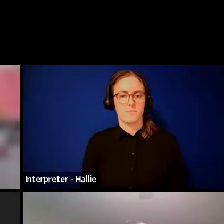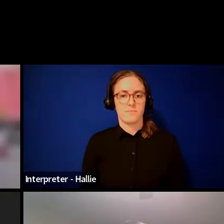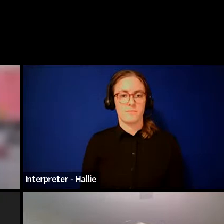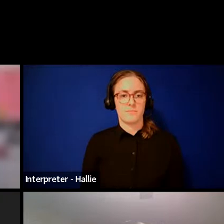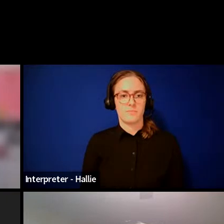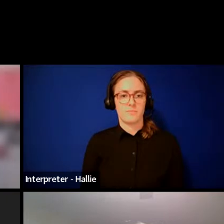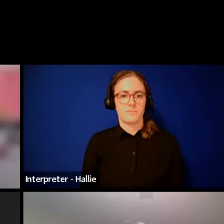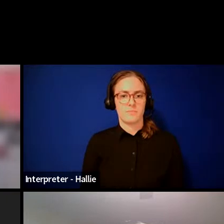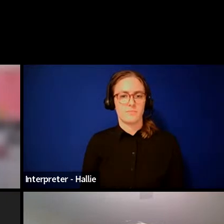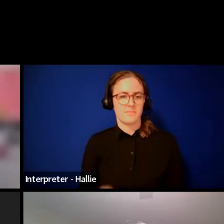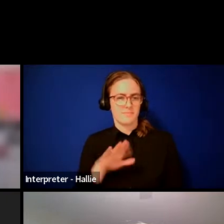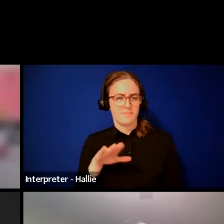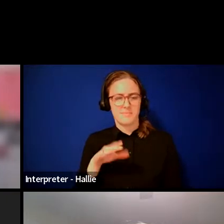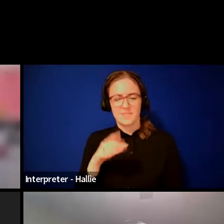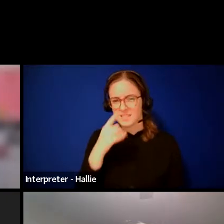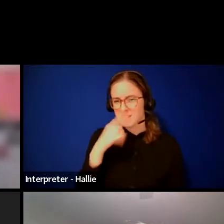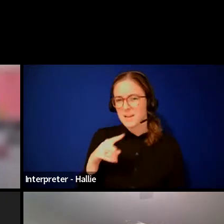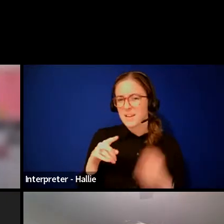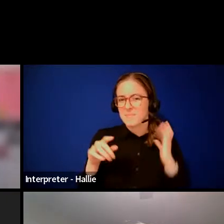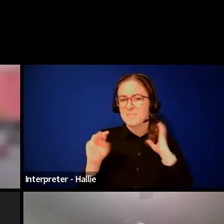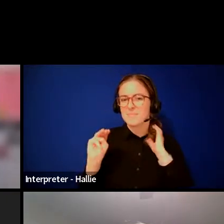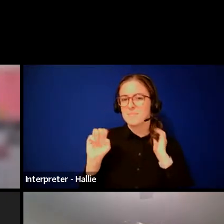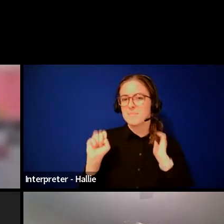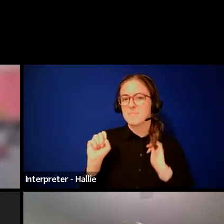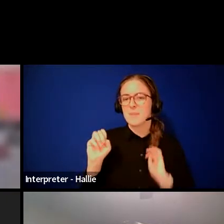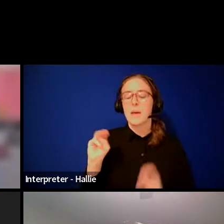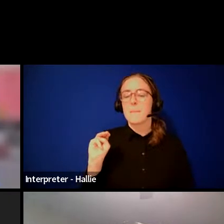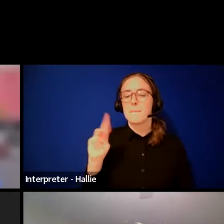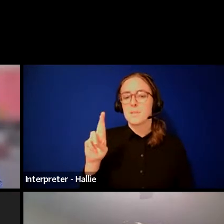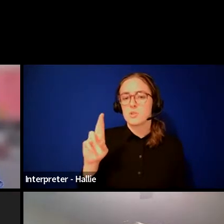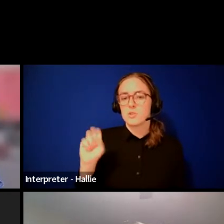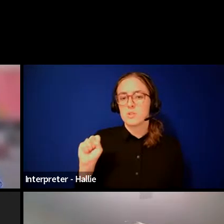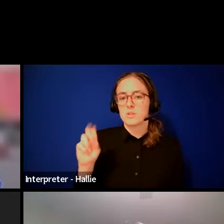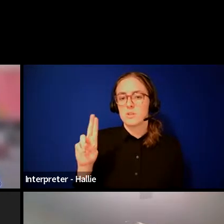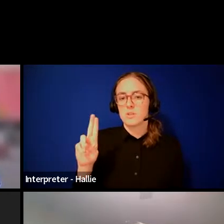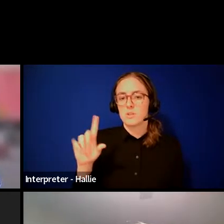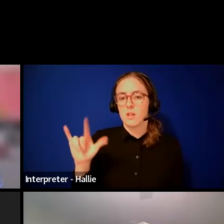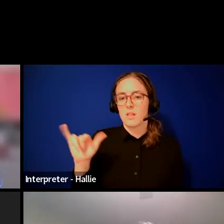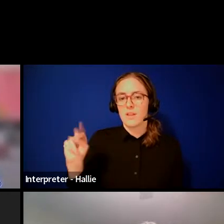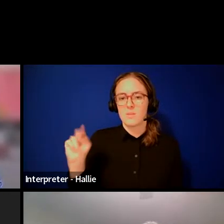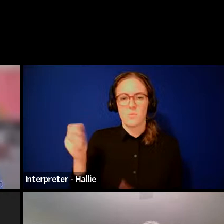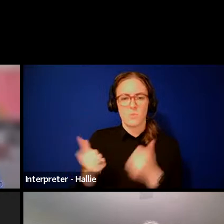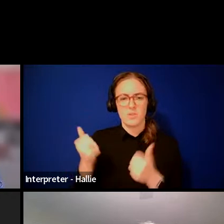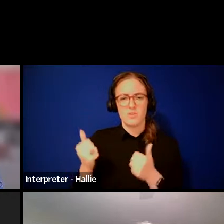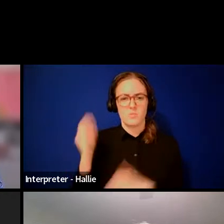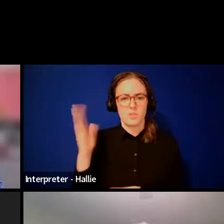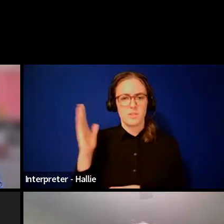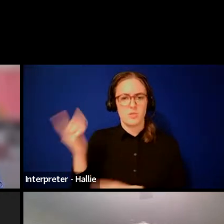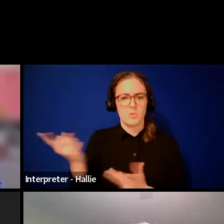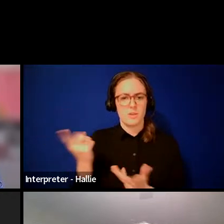Mr. Sullivan, can you confirm which presentation you're here representing?